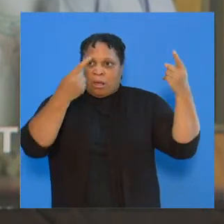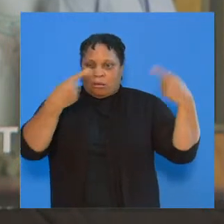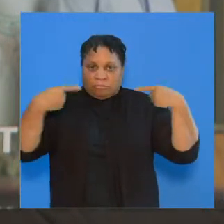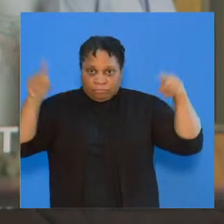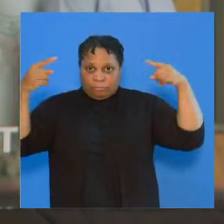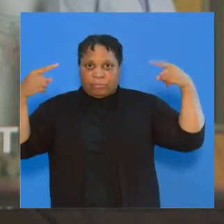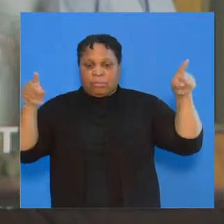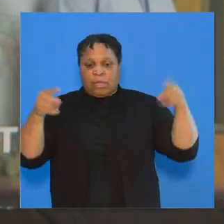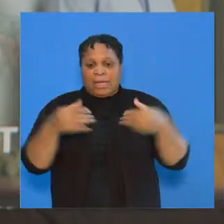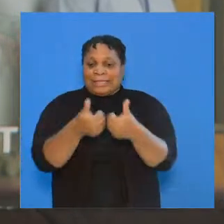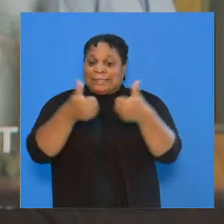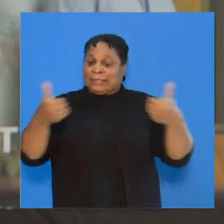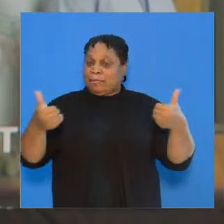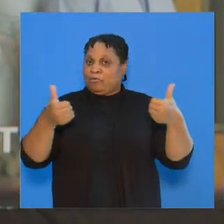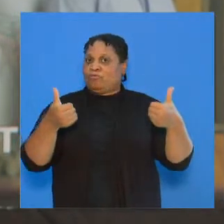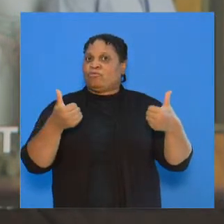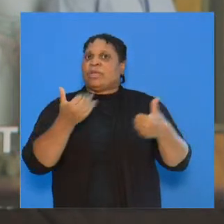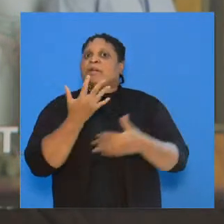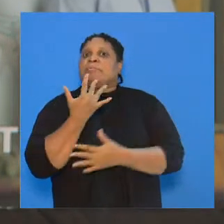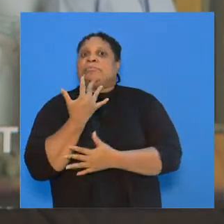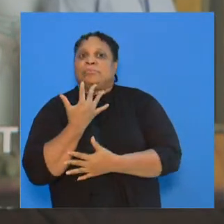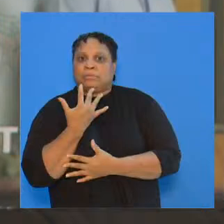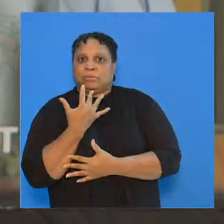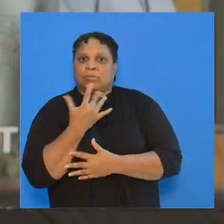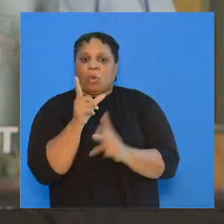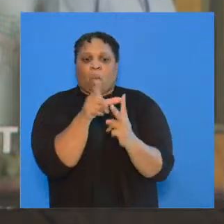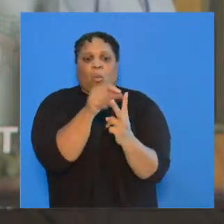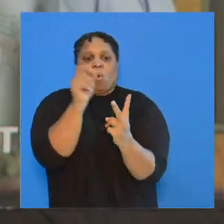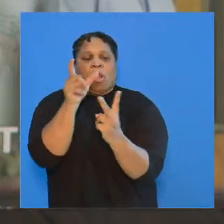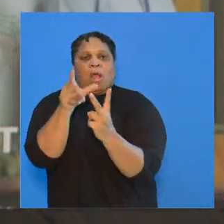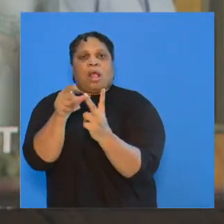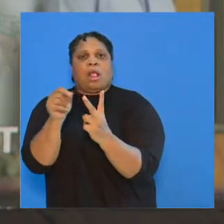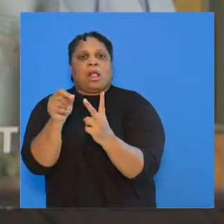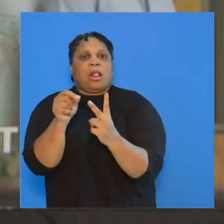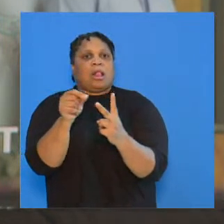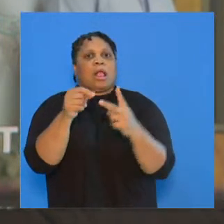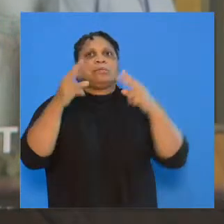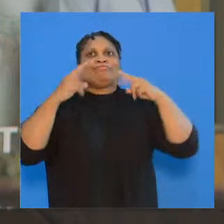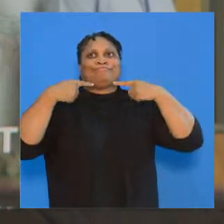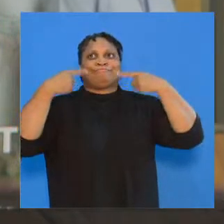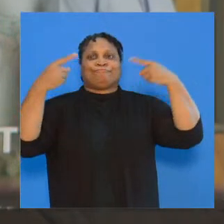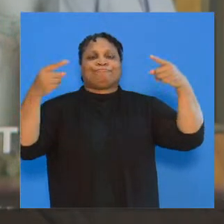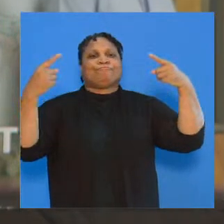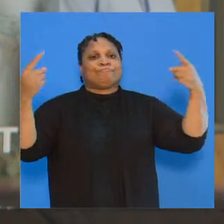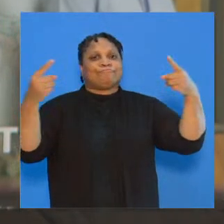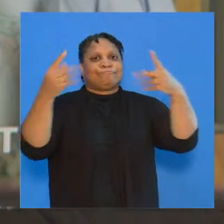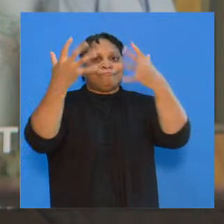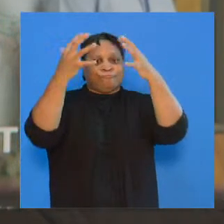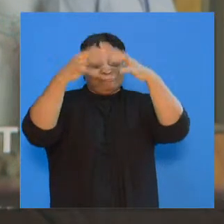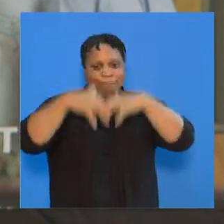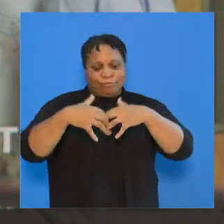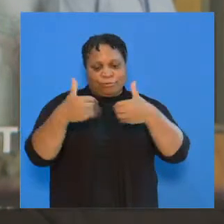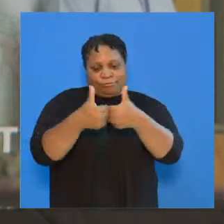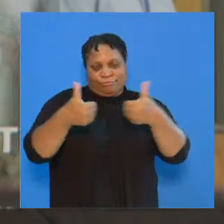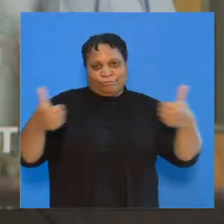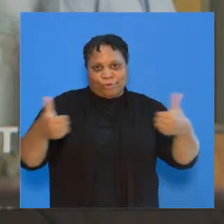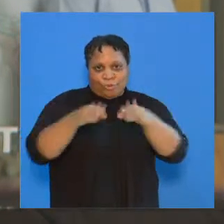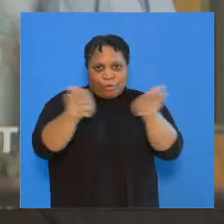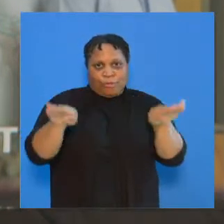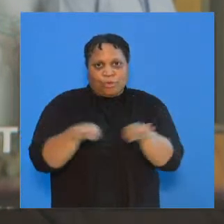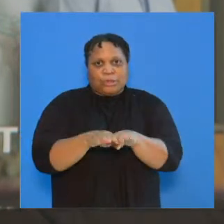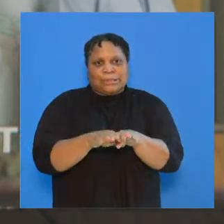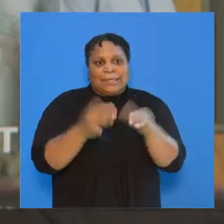by race. We were elected on a platform based around breaking down the two Bermudas and seeking to write